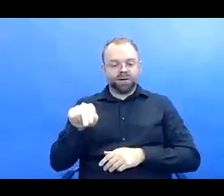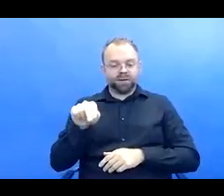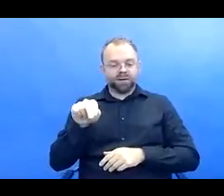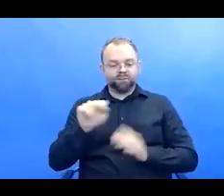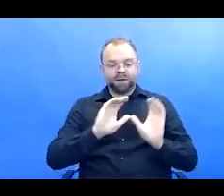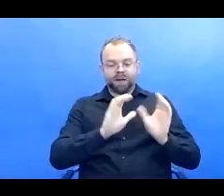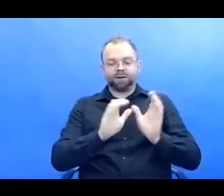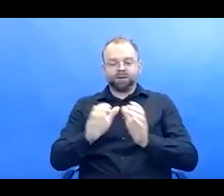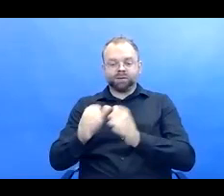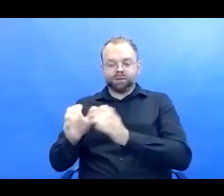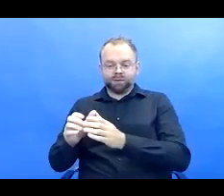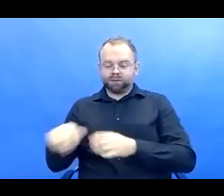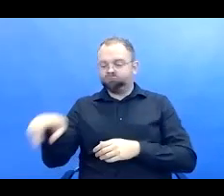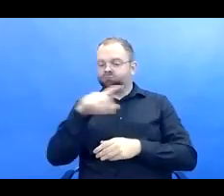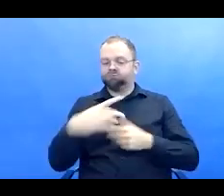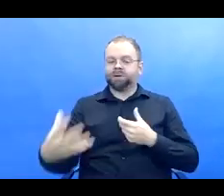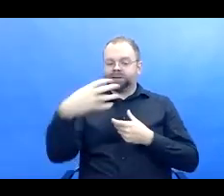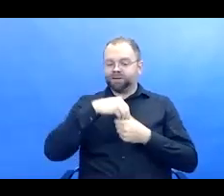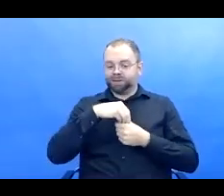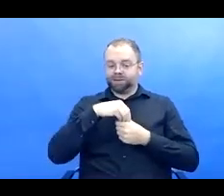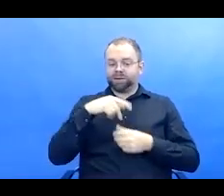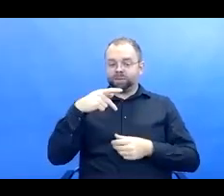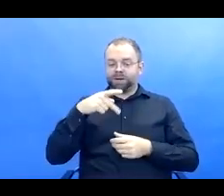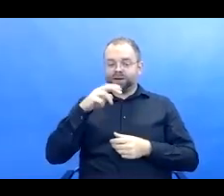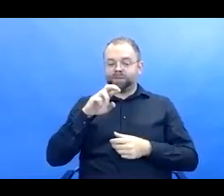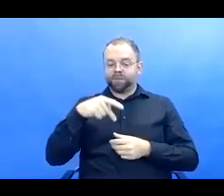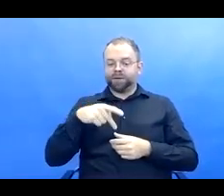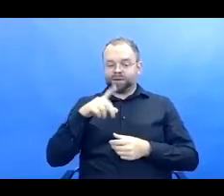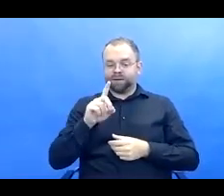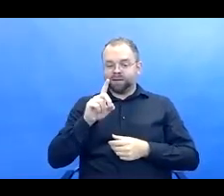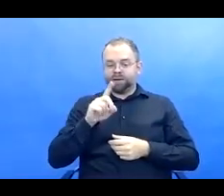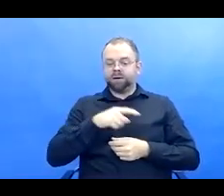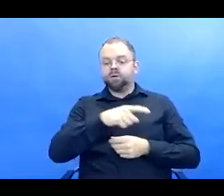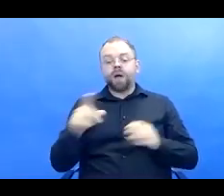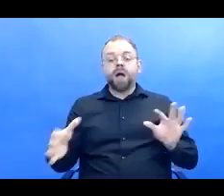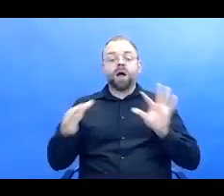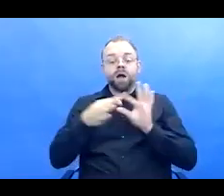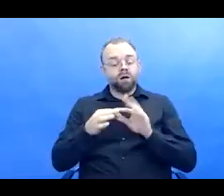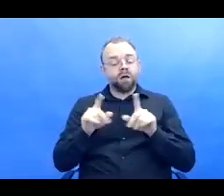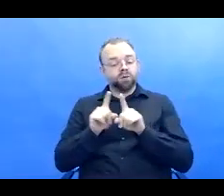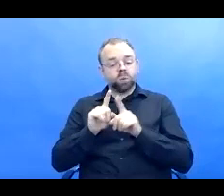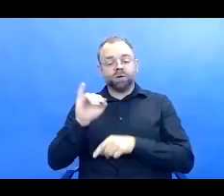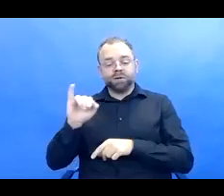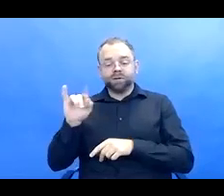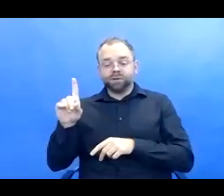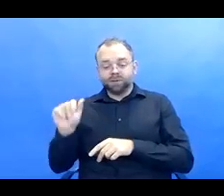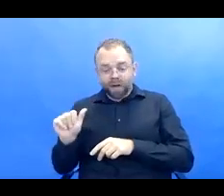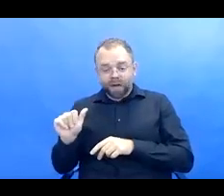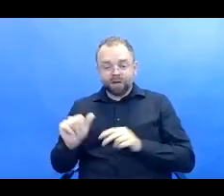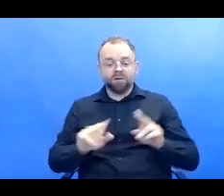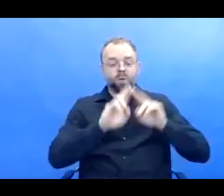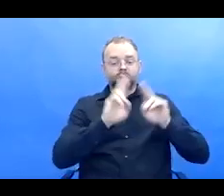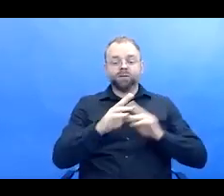providing the immediate support to countries in terms of understanding what entails to be supporting governments